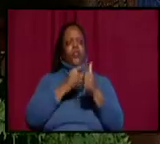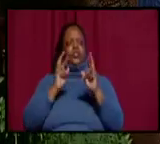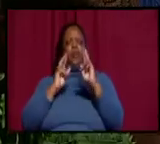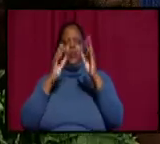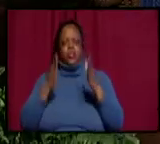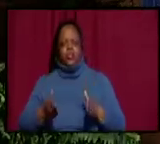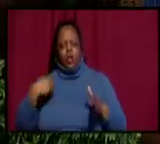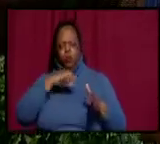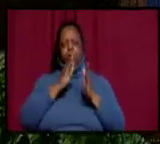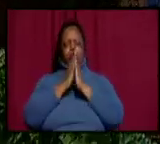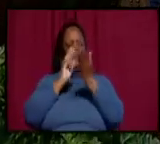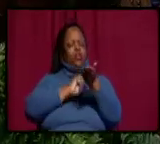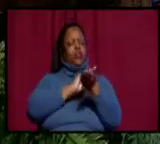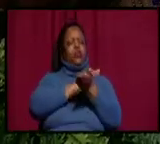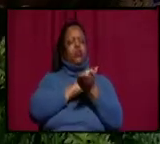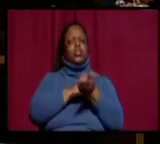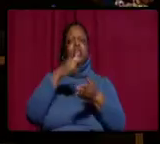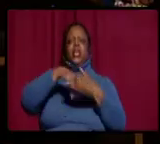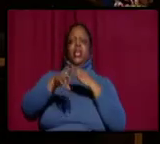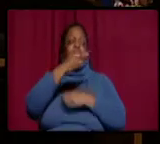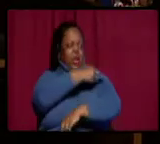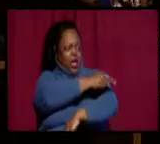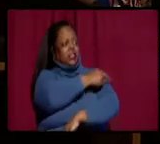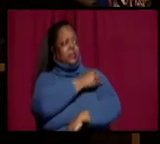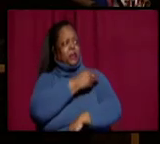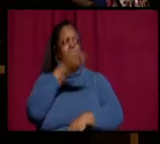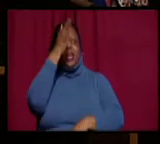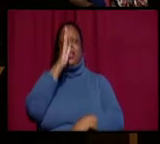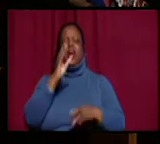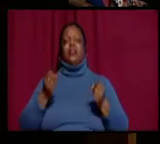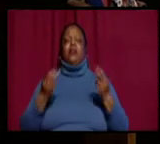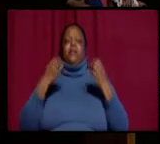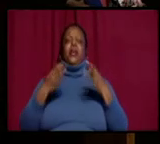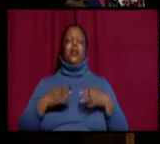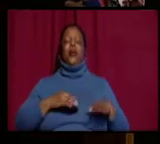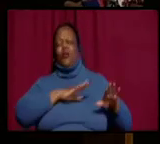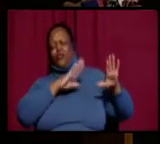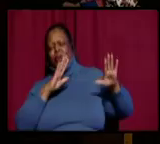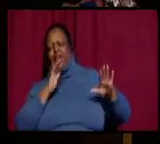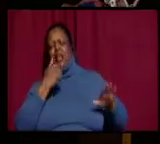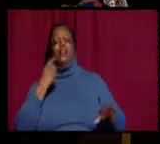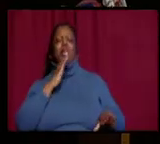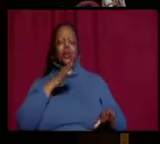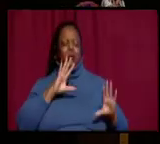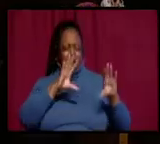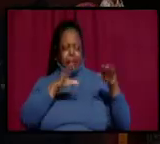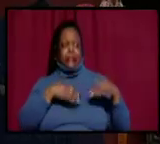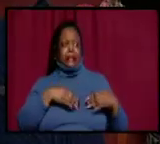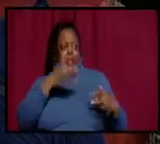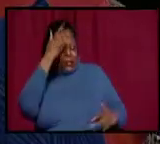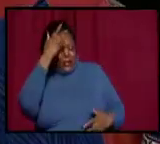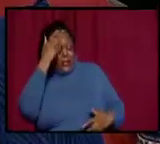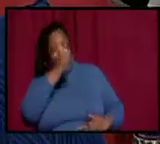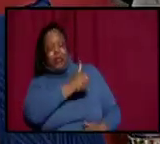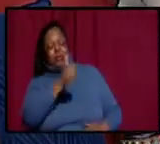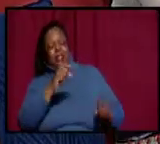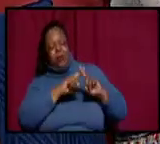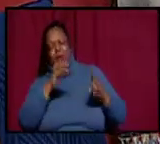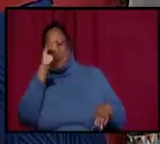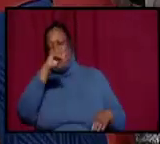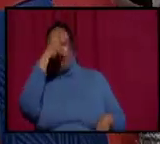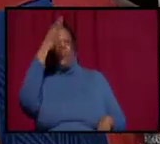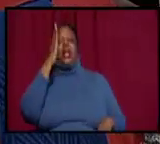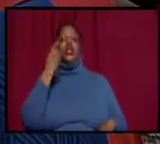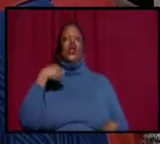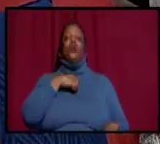pray for the nurses that are in the hospitals. God, many afraid that they're going to contract this virus. Oh,